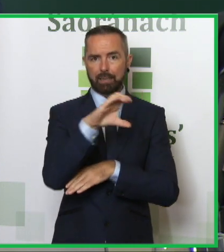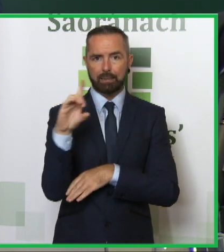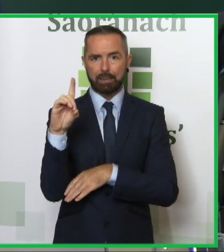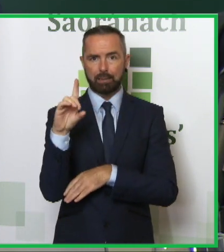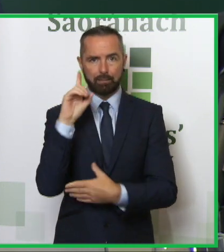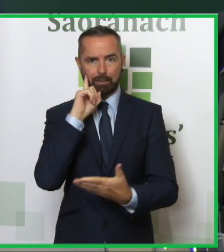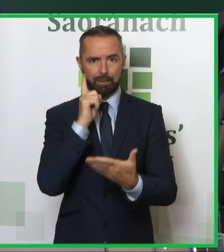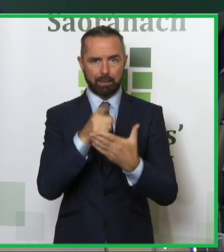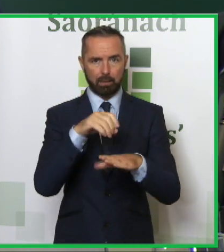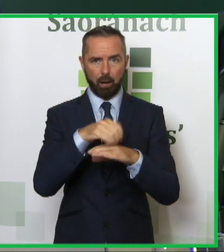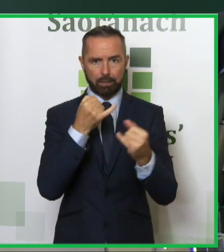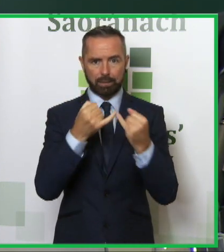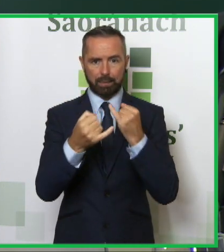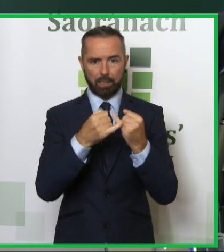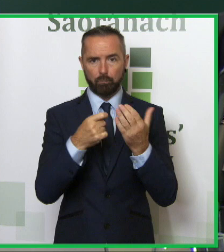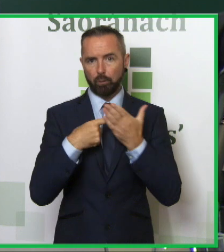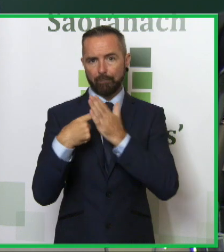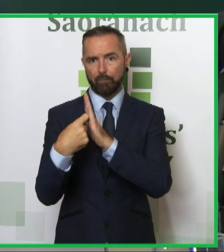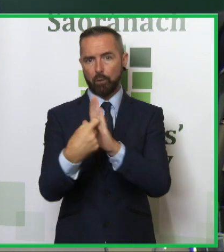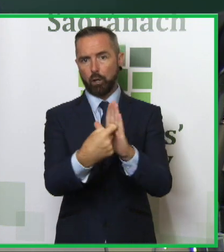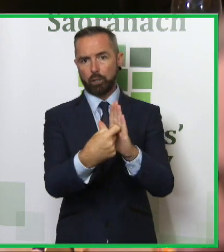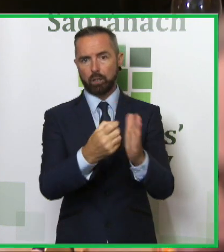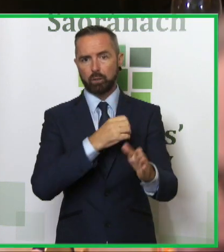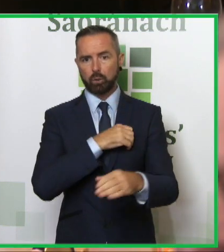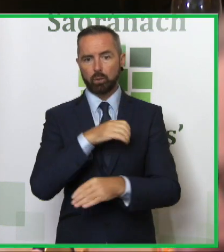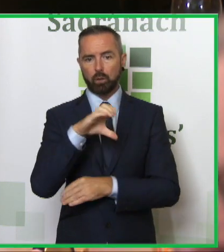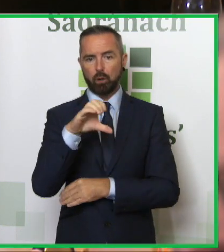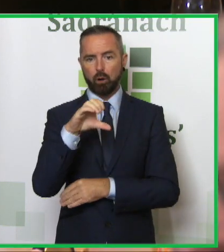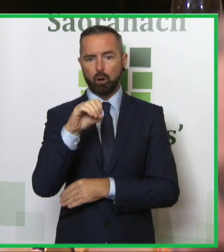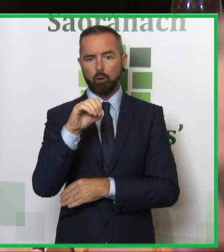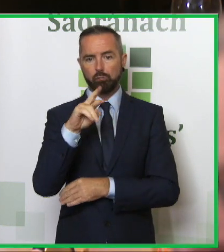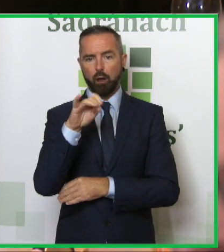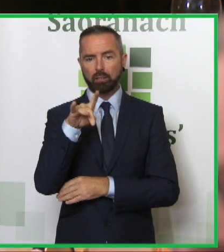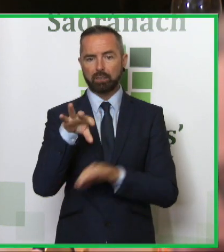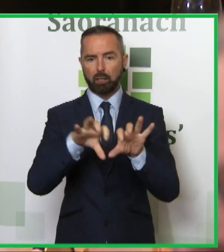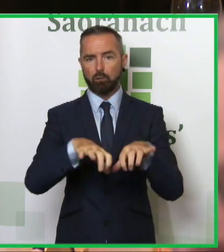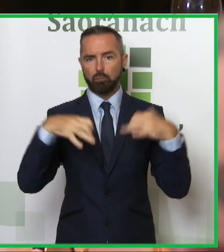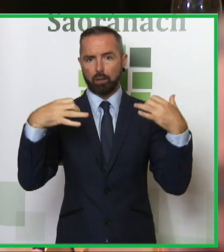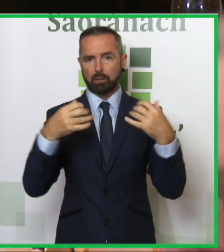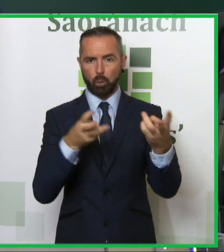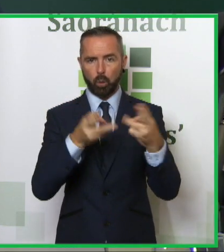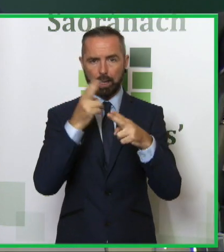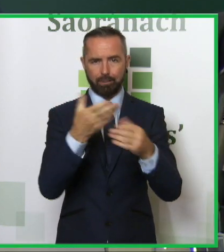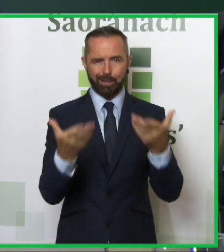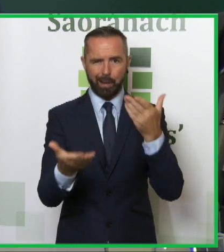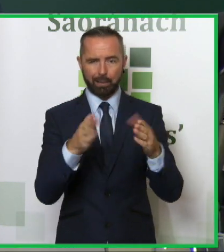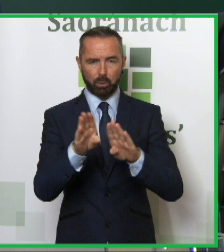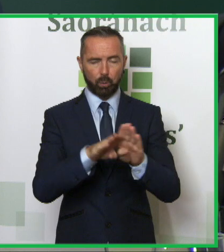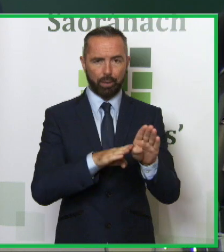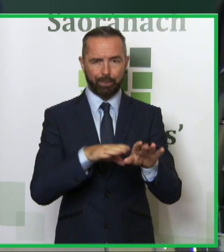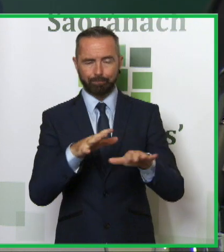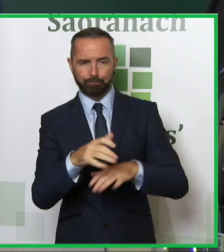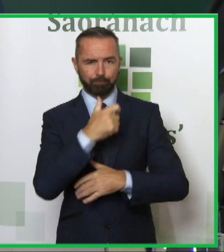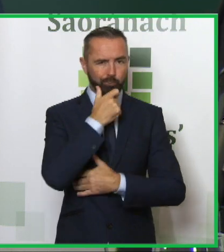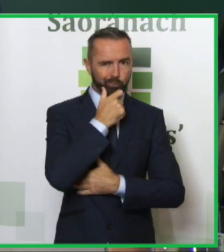on the detail are referred back to the Oireachtas and for them to work out the balance between, you know, whether or